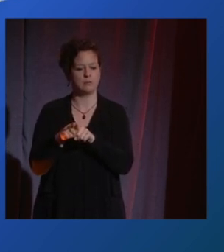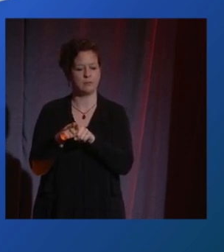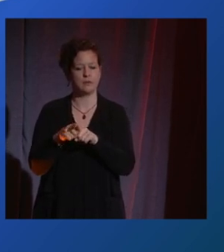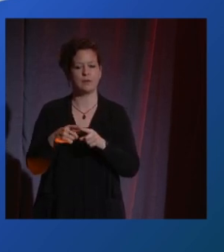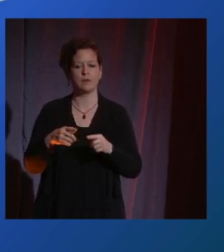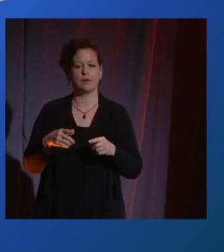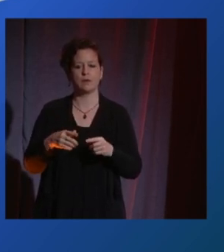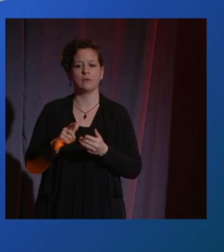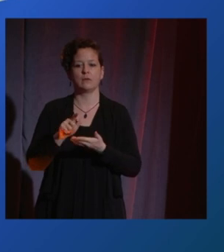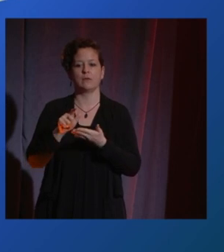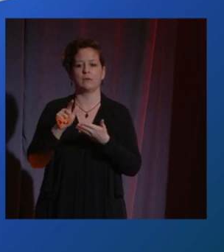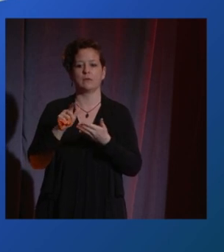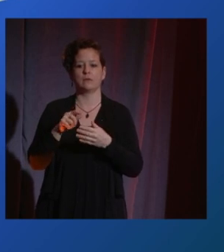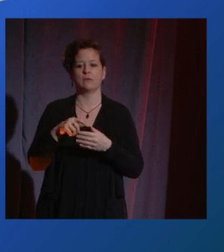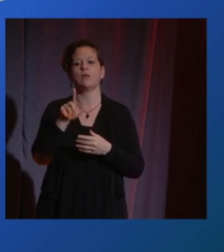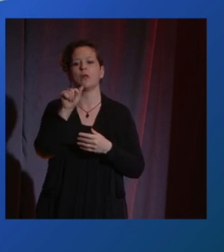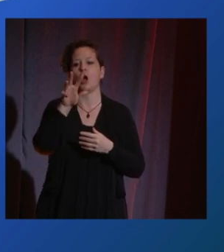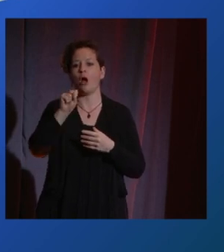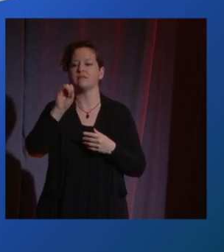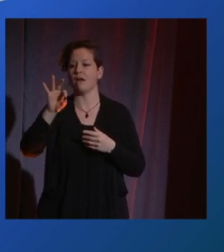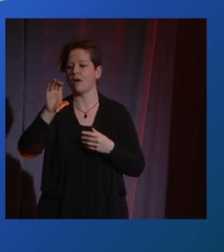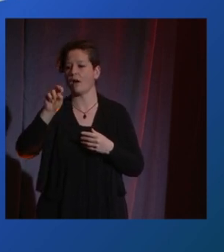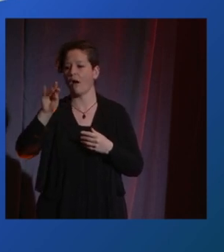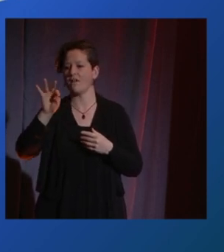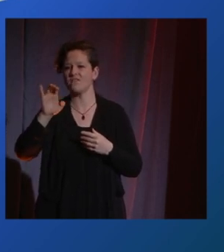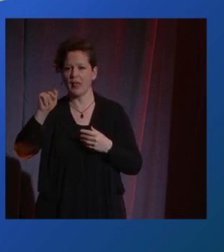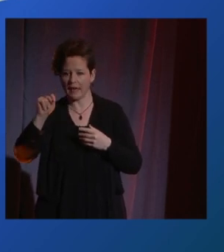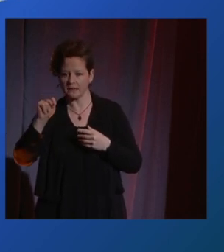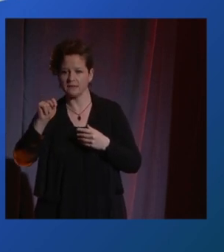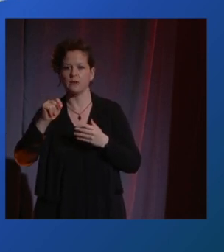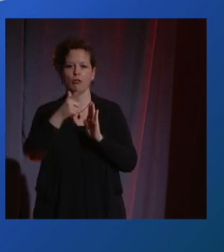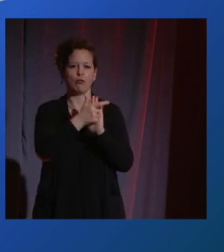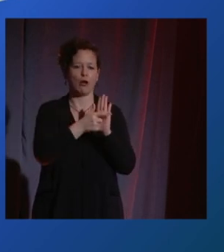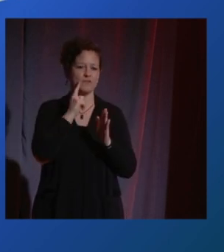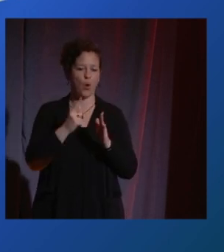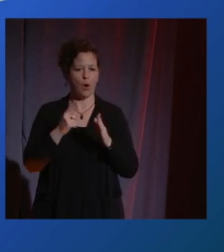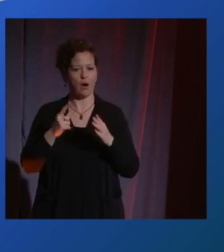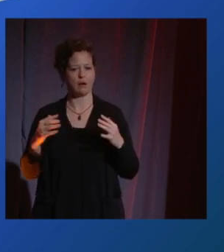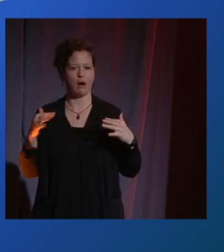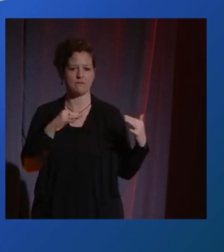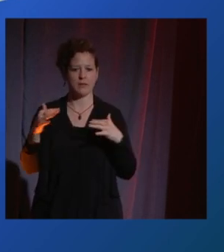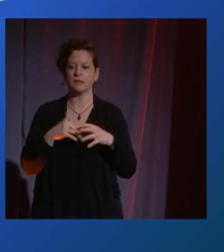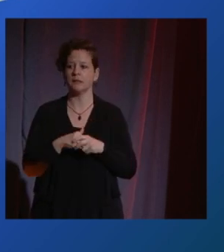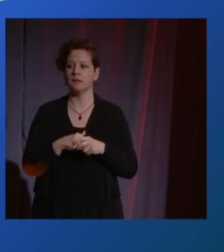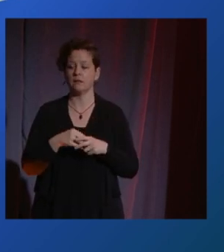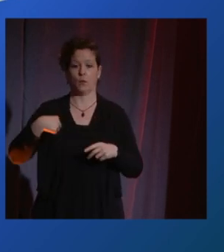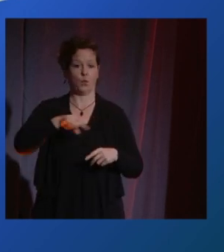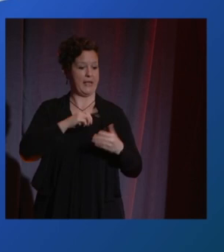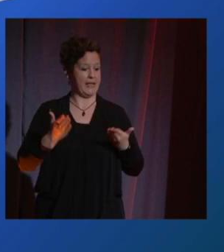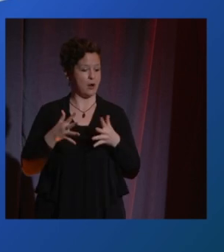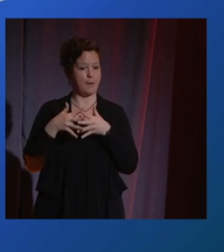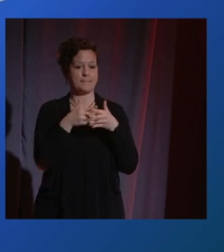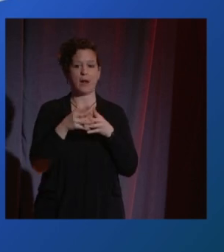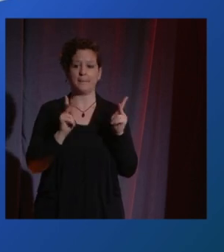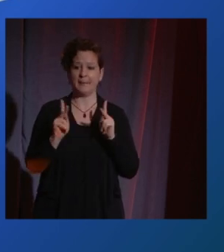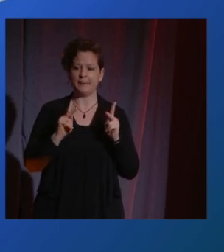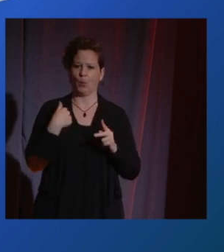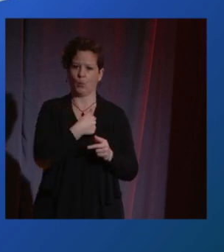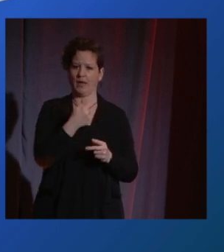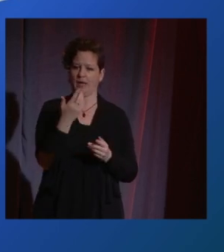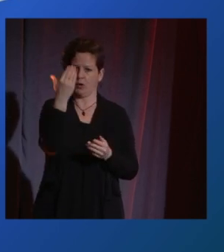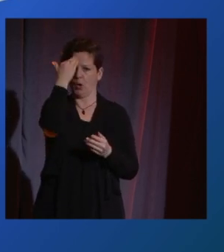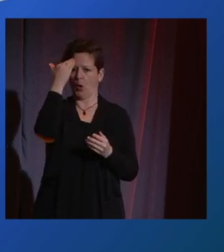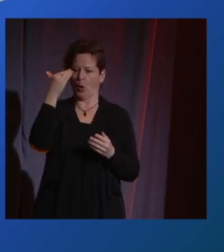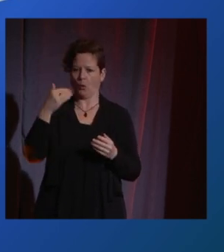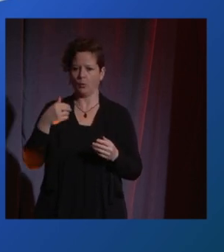proportionality and distinction we all by our values as Americans tend to know humanity and we tend